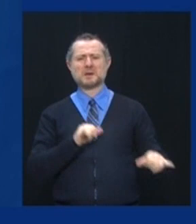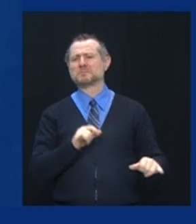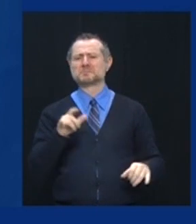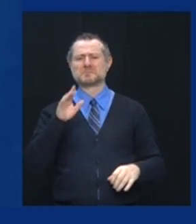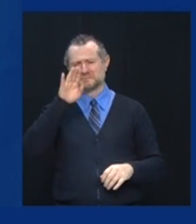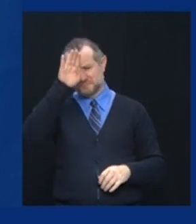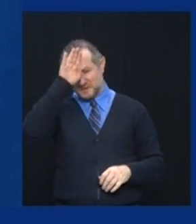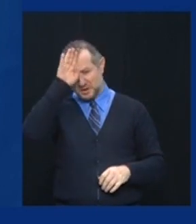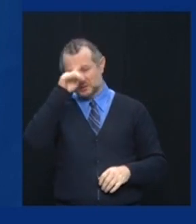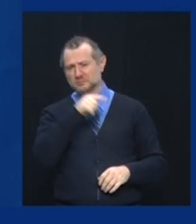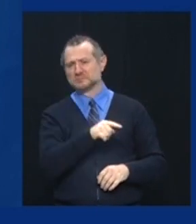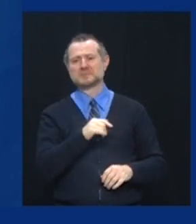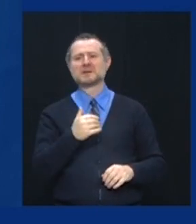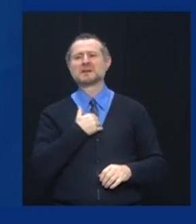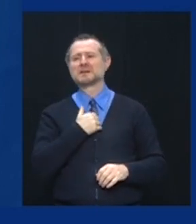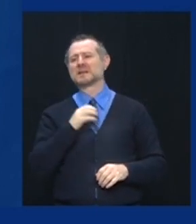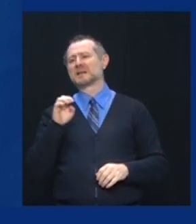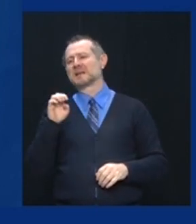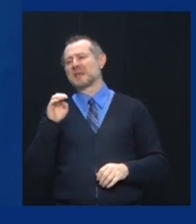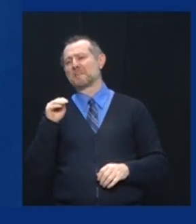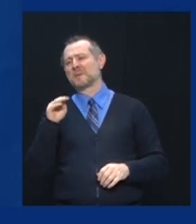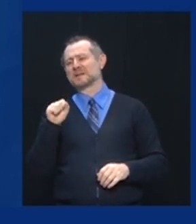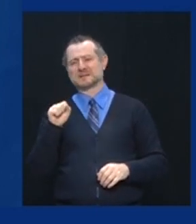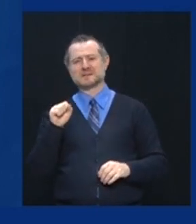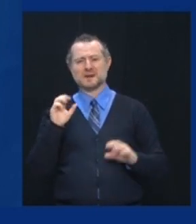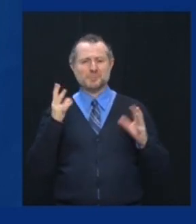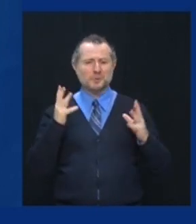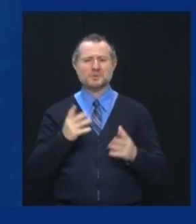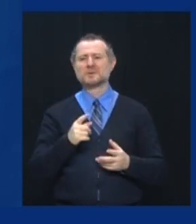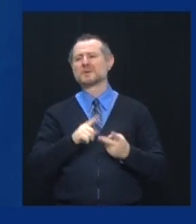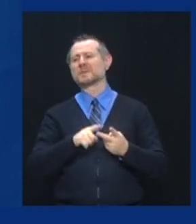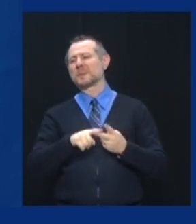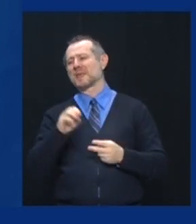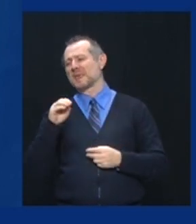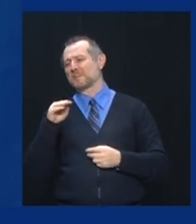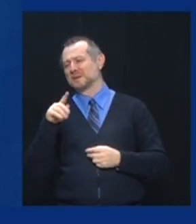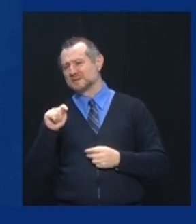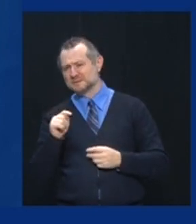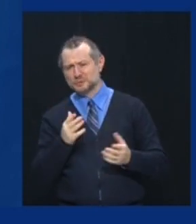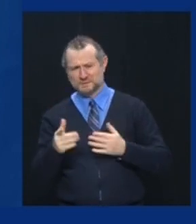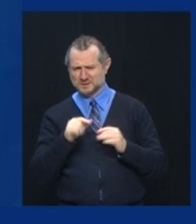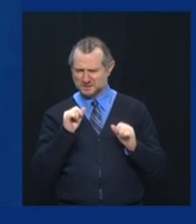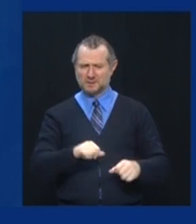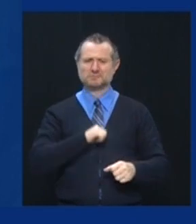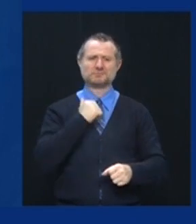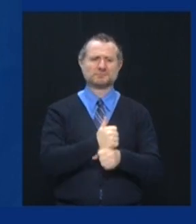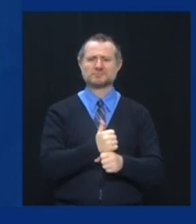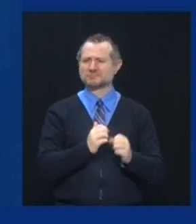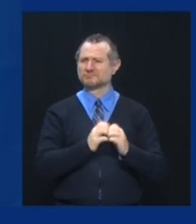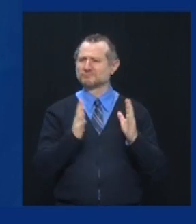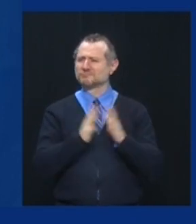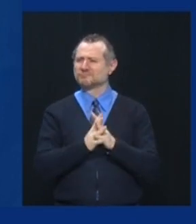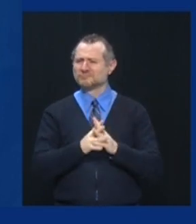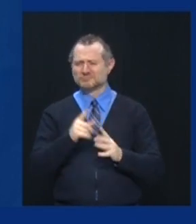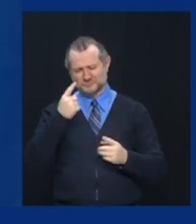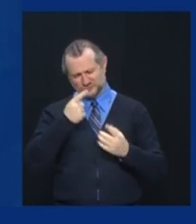EMS, EMT people can do these vaccines. So I'd like them to start thinking about that now, because I'd like to reduce